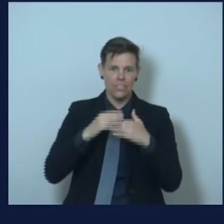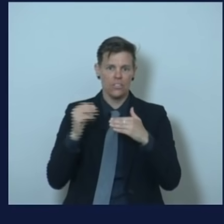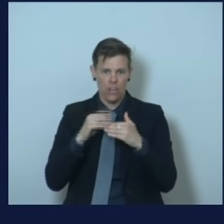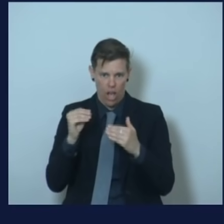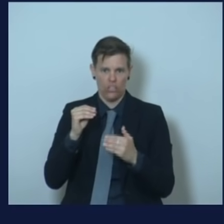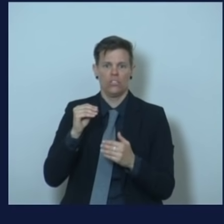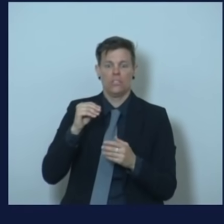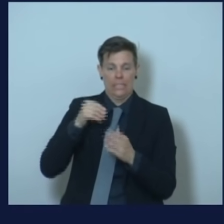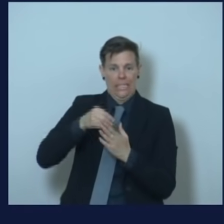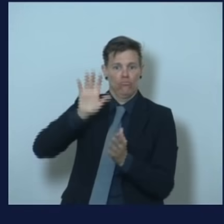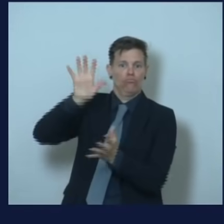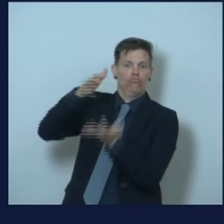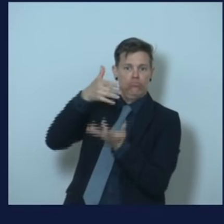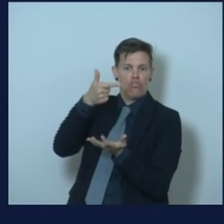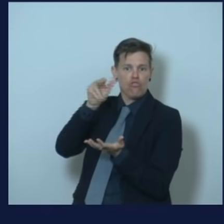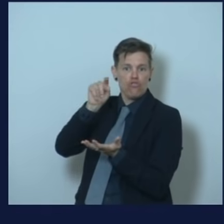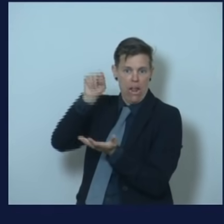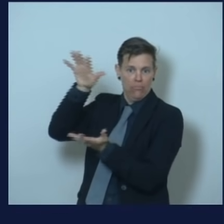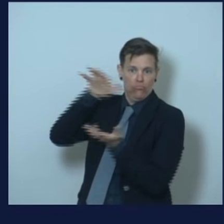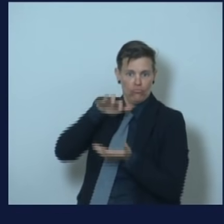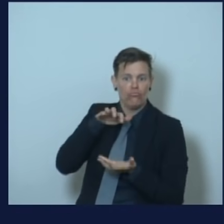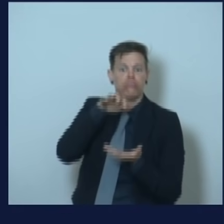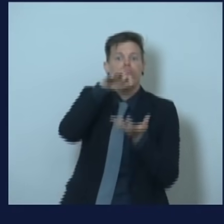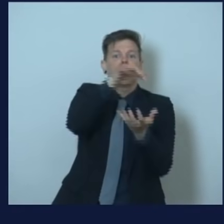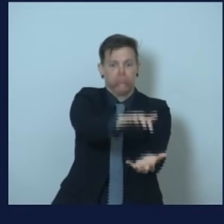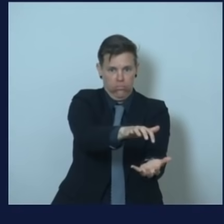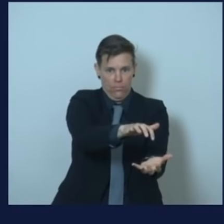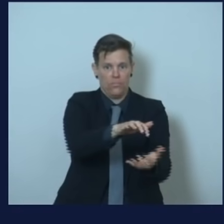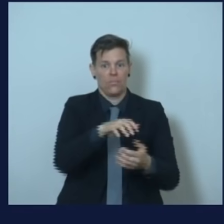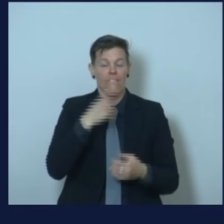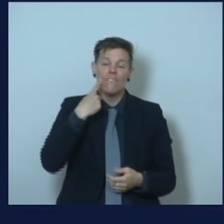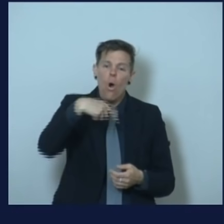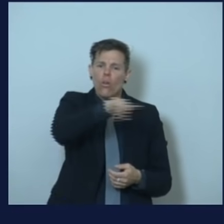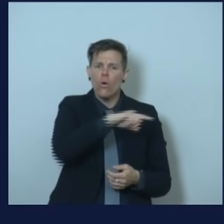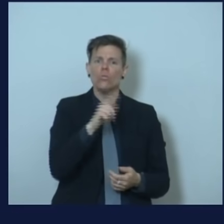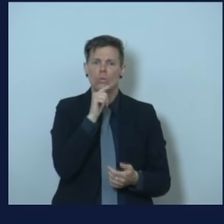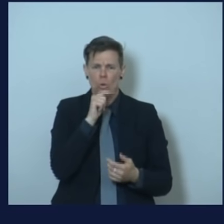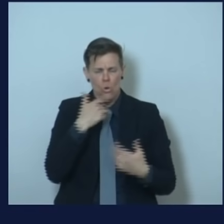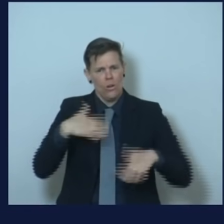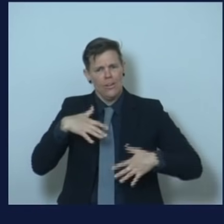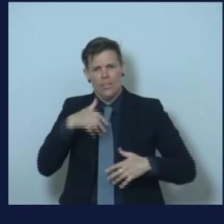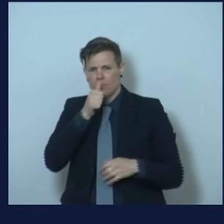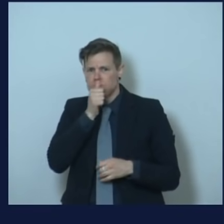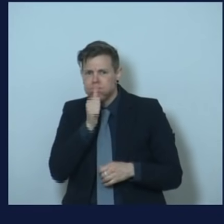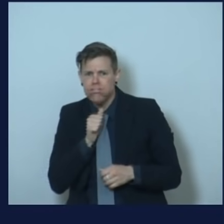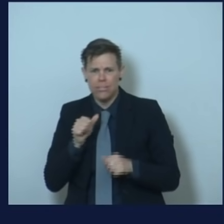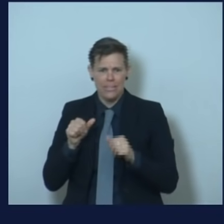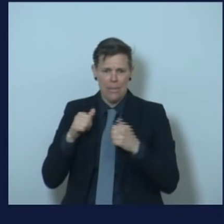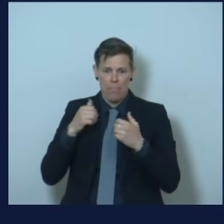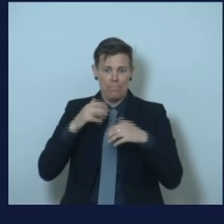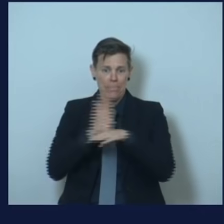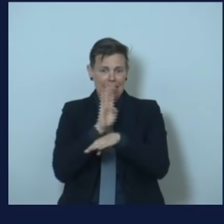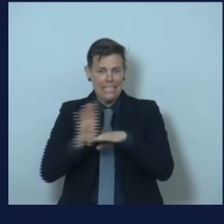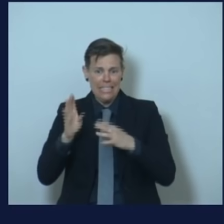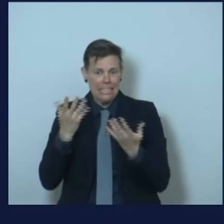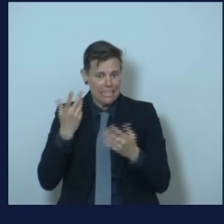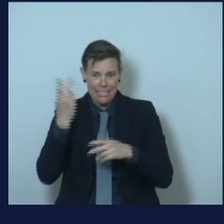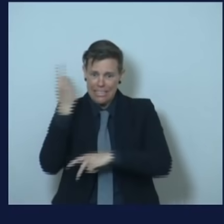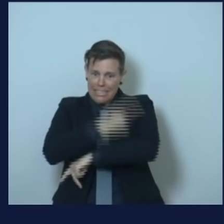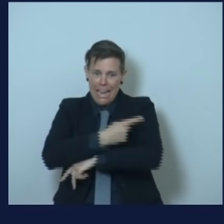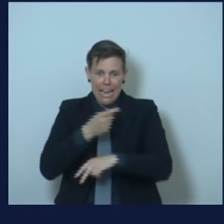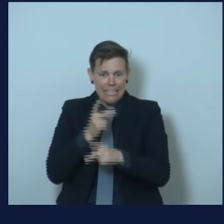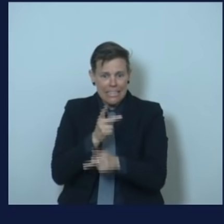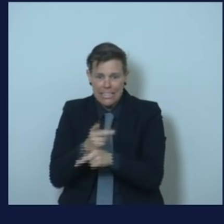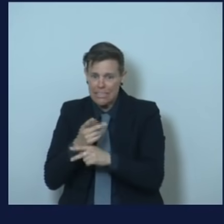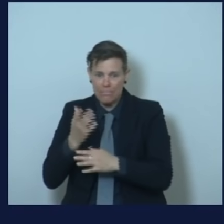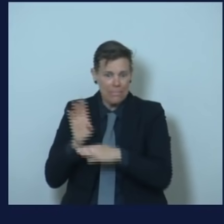who have been unequivocally harmed by this health emergency. Now, I do want to say, and frankly, it needs